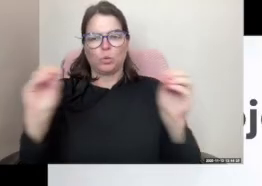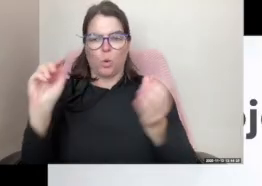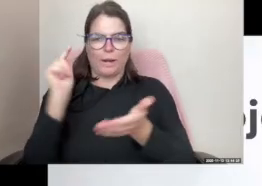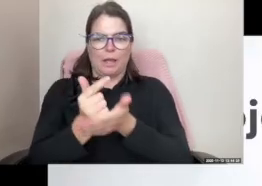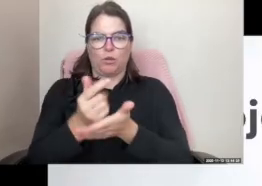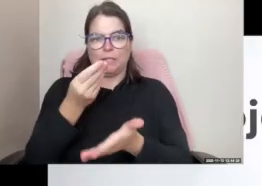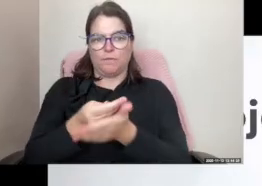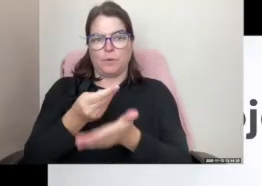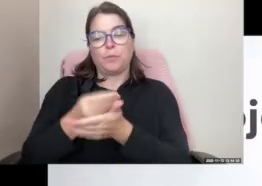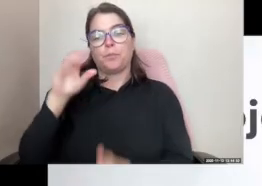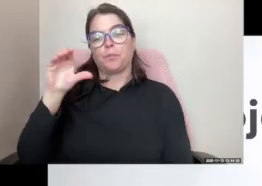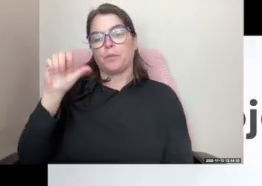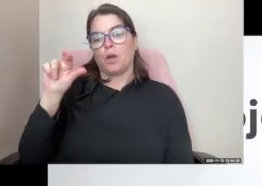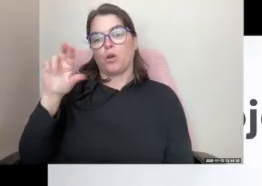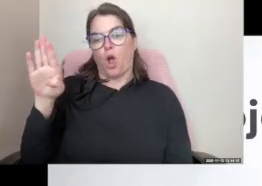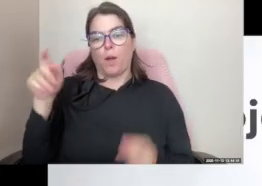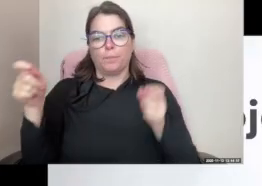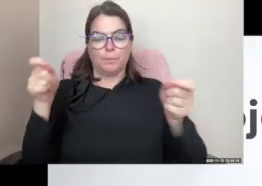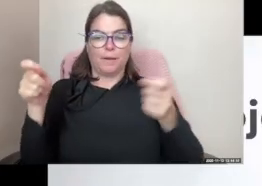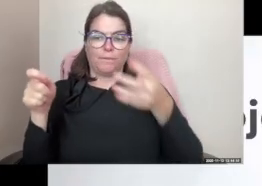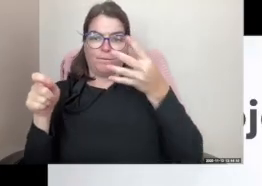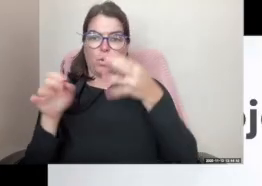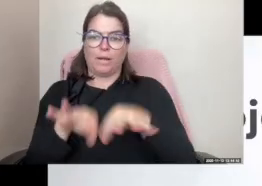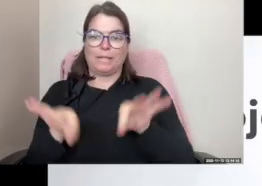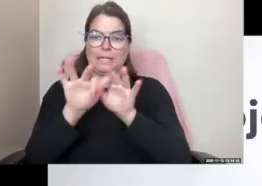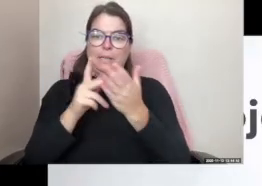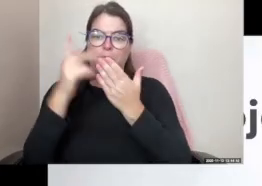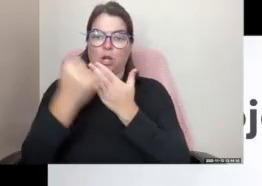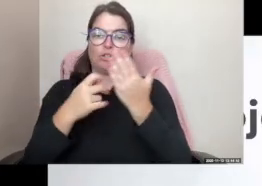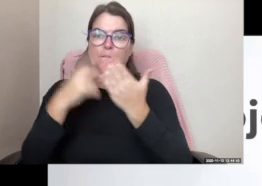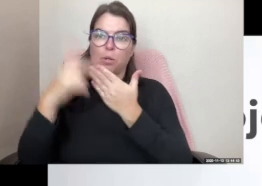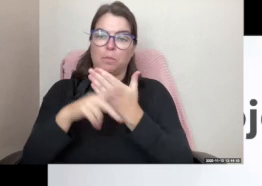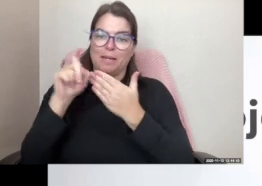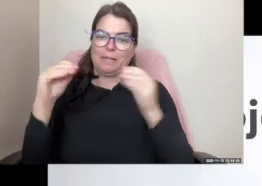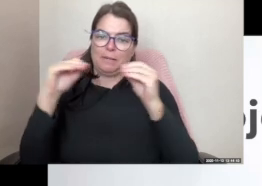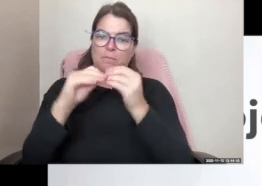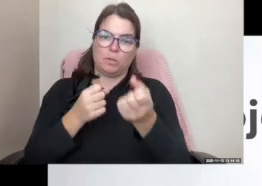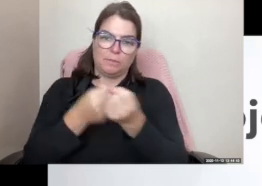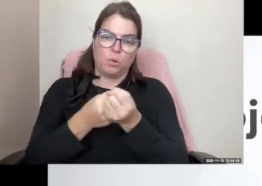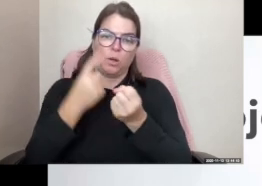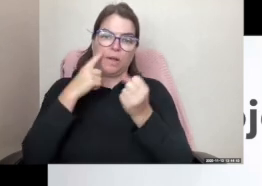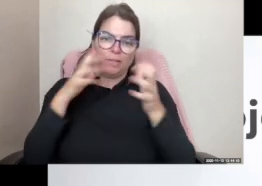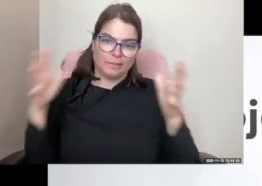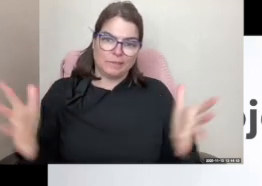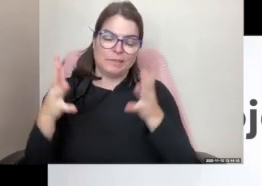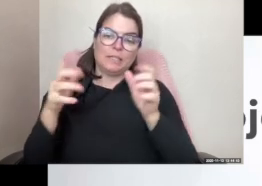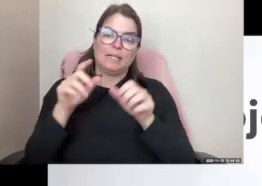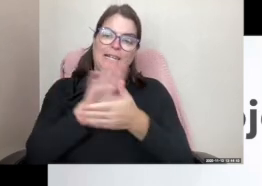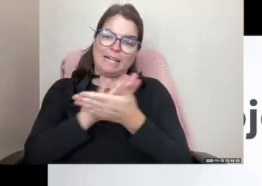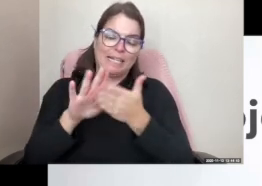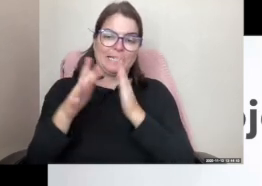As a reminder, the main medium and heavy-duty programs we're discussing today rely on annual appropriations with no guaranteed